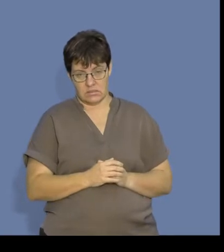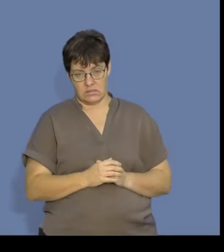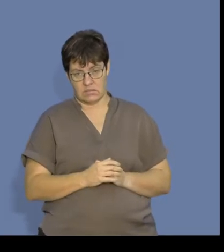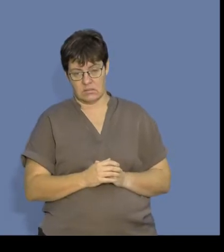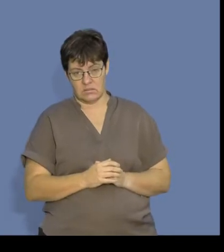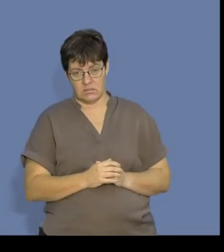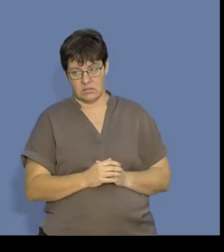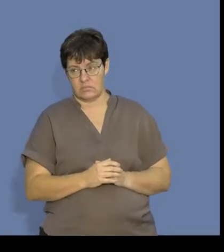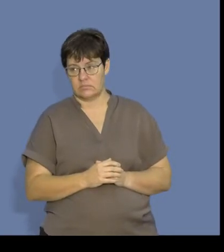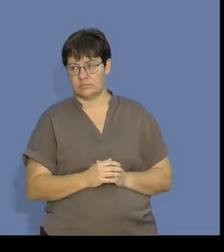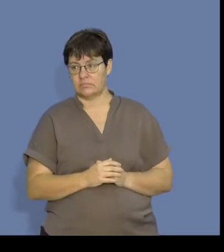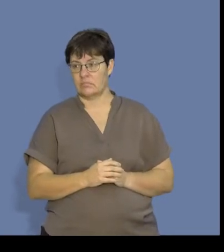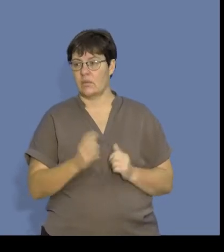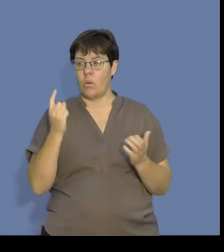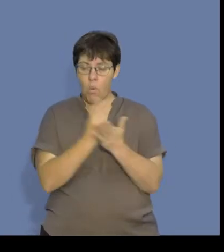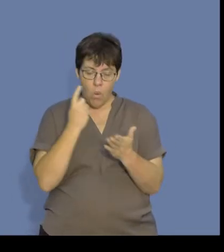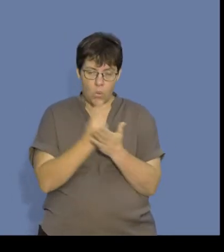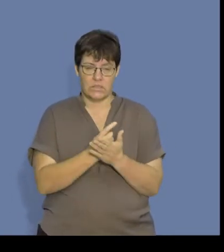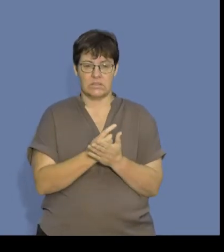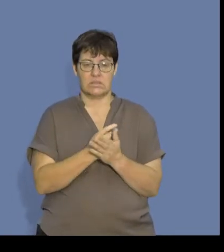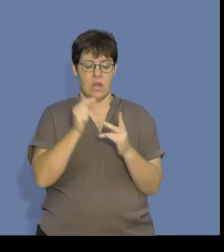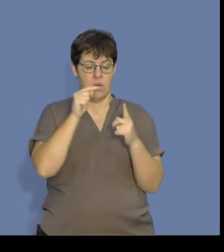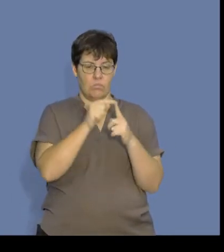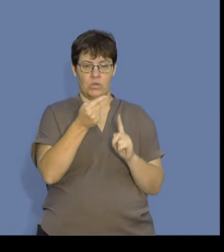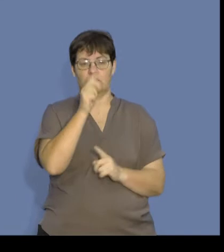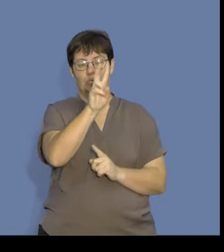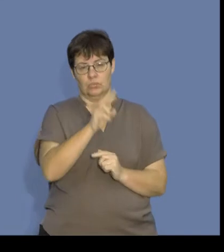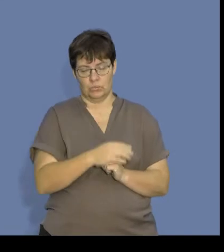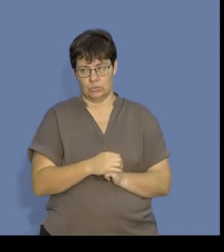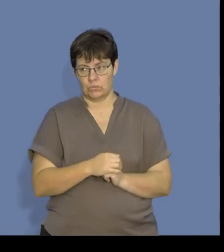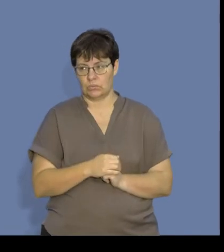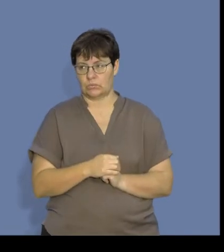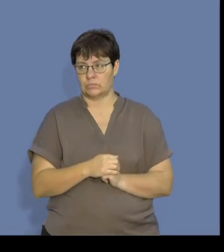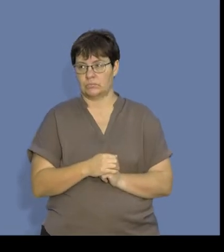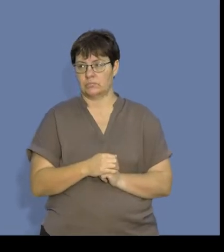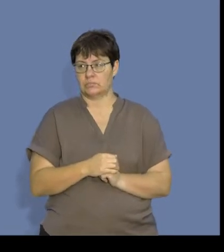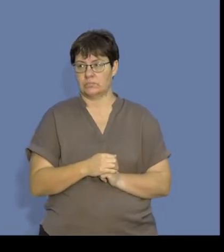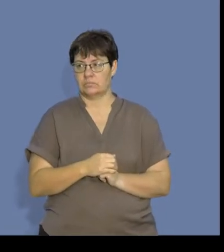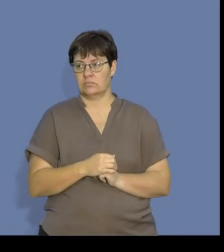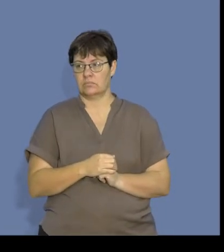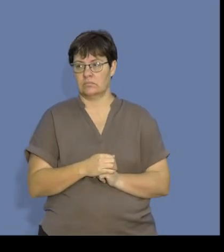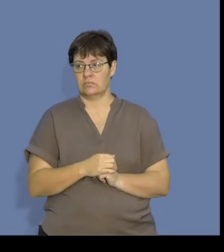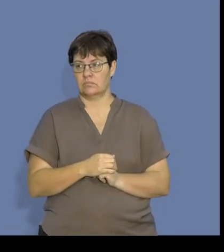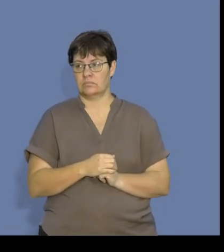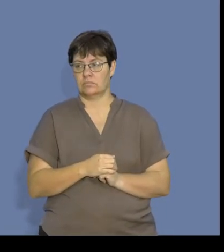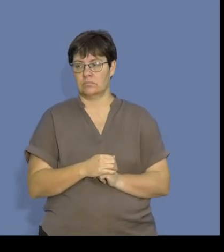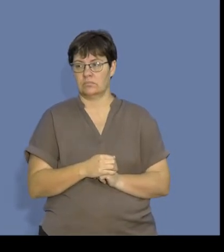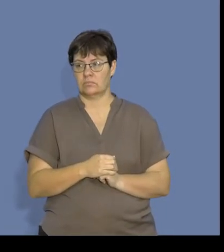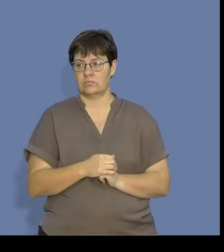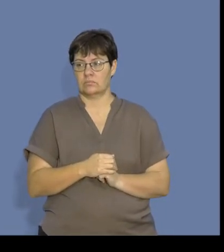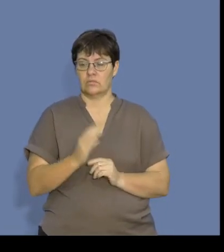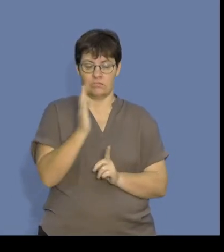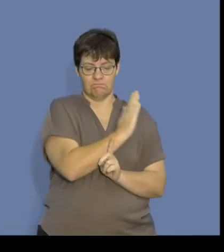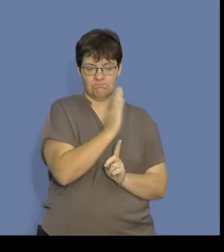or intersect the graph at only 1 point. It is always going to be at 2 places. You move it at